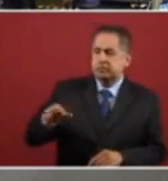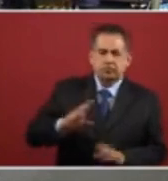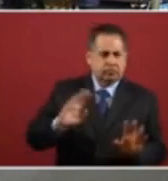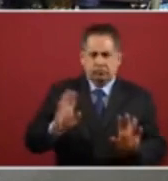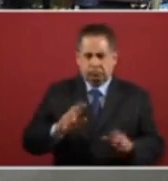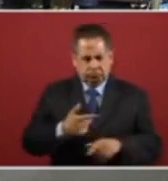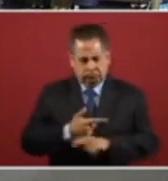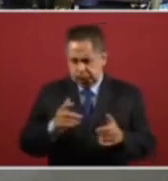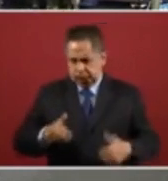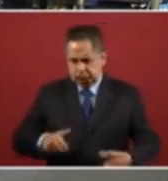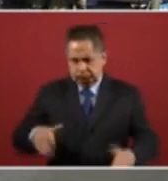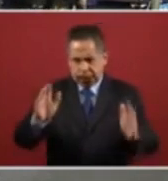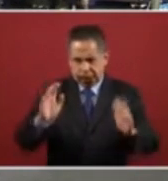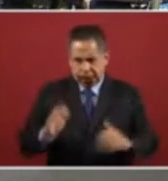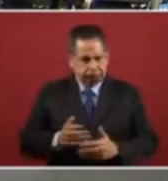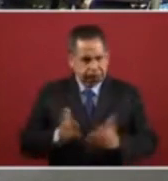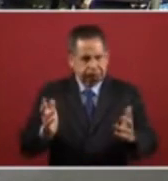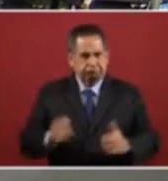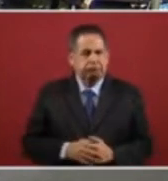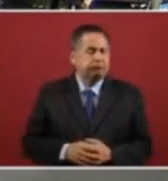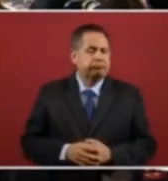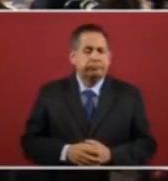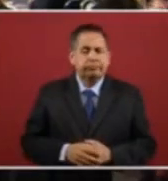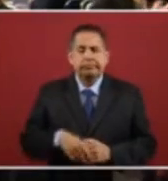preference. It's just that